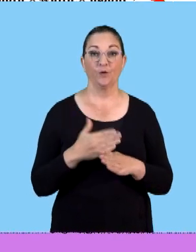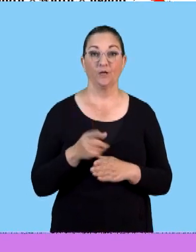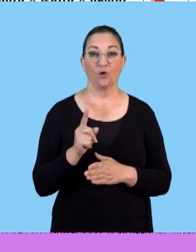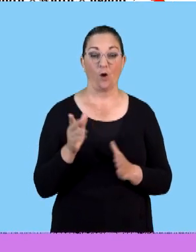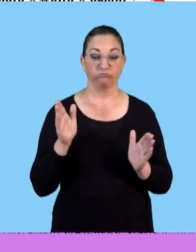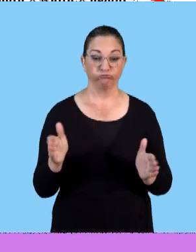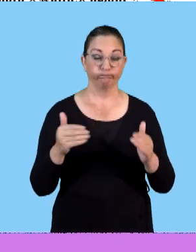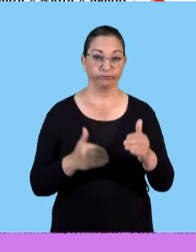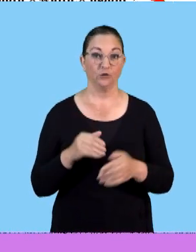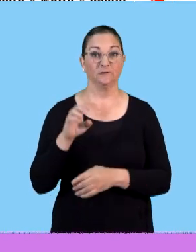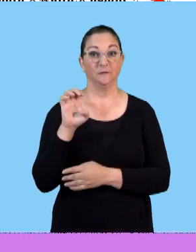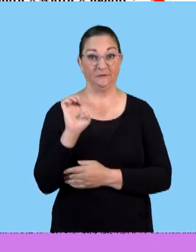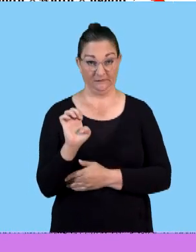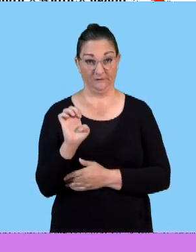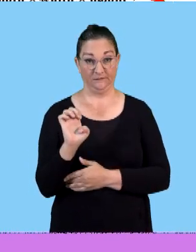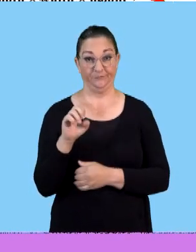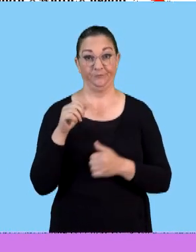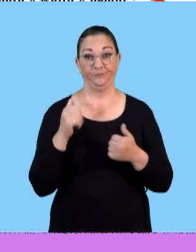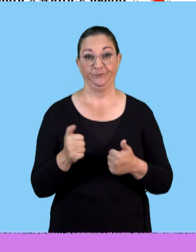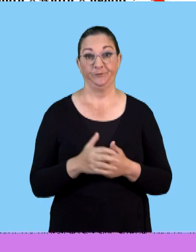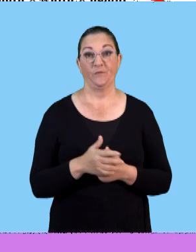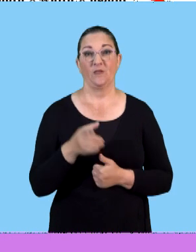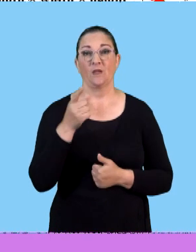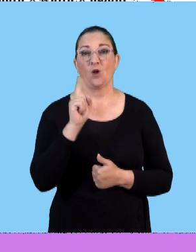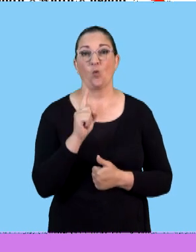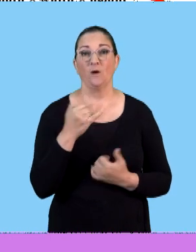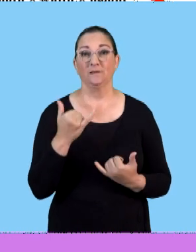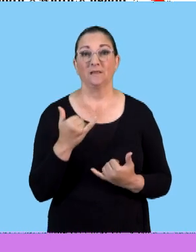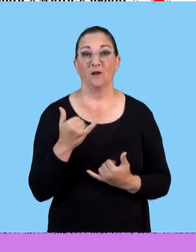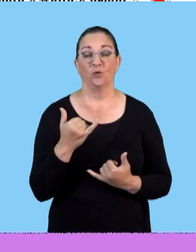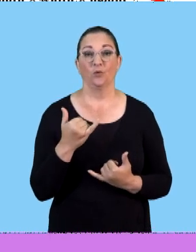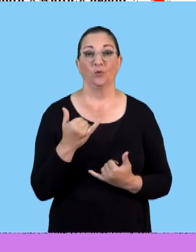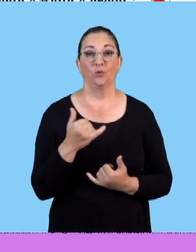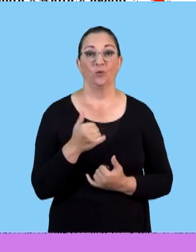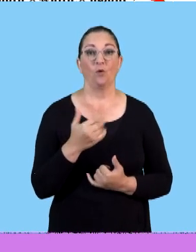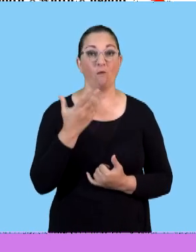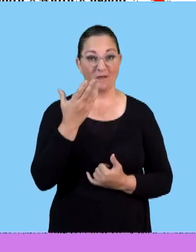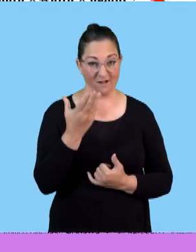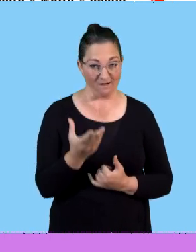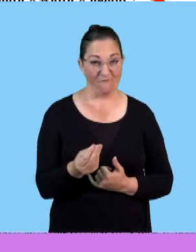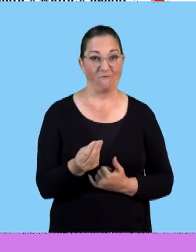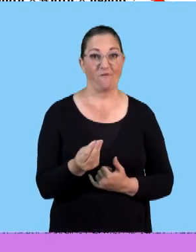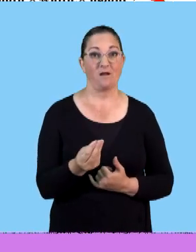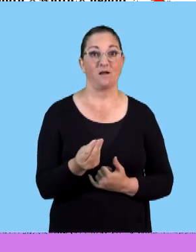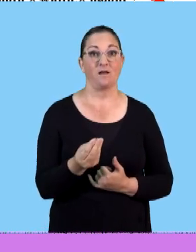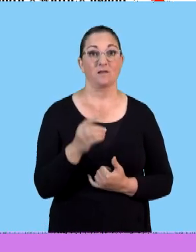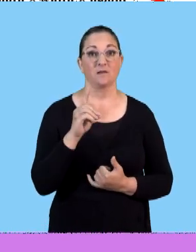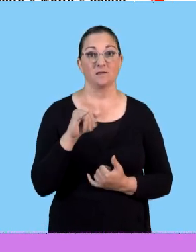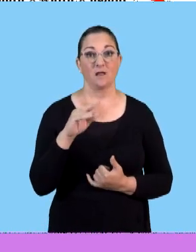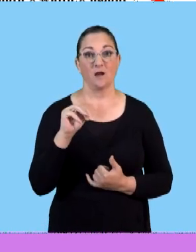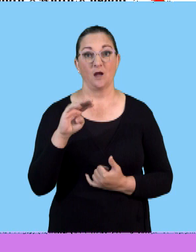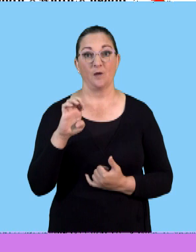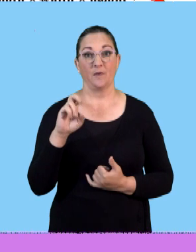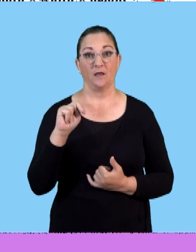with box type E. We agree. So what are the dimensions here? There we have it. What